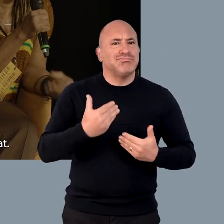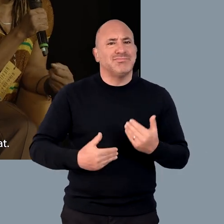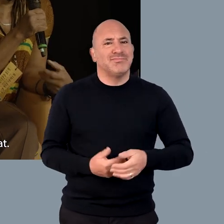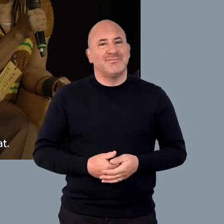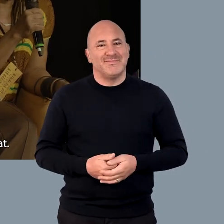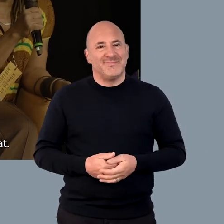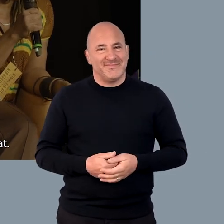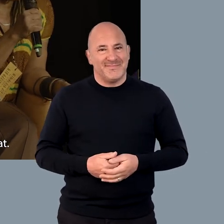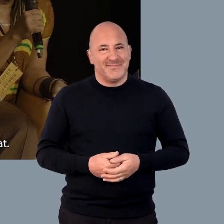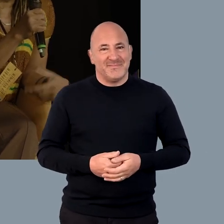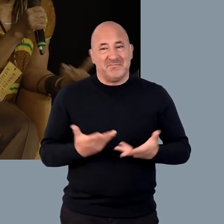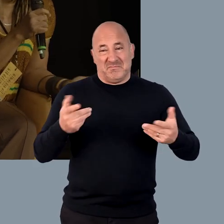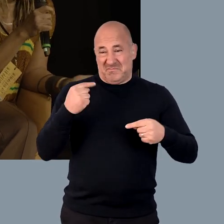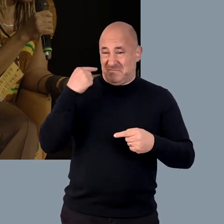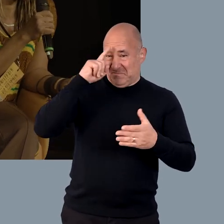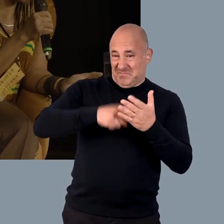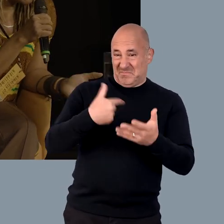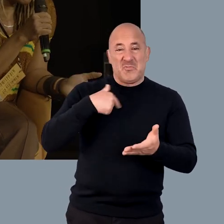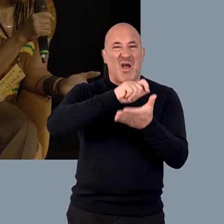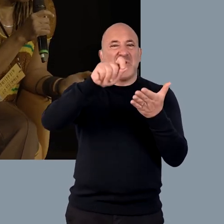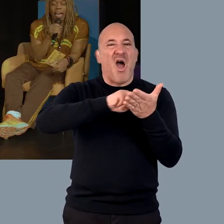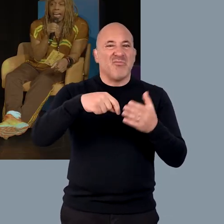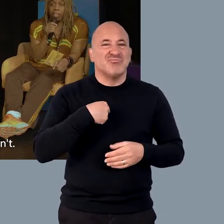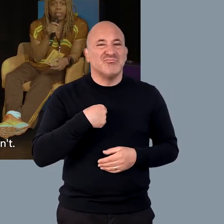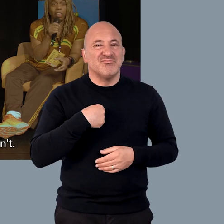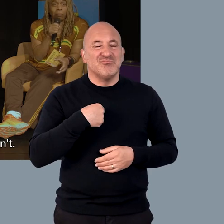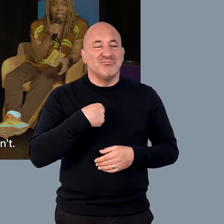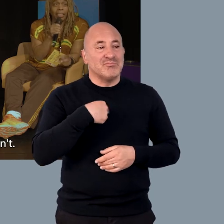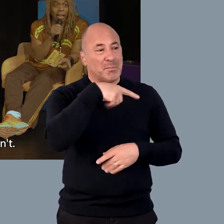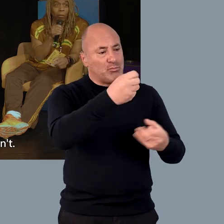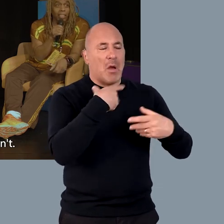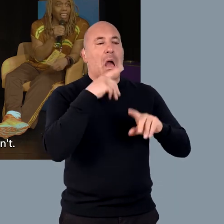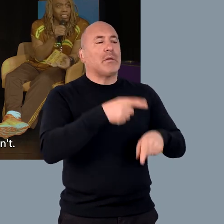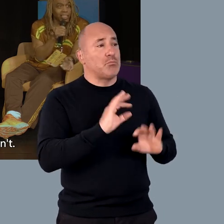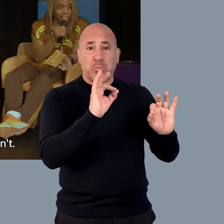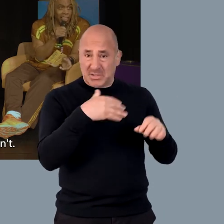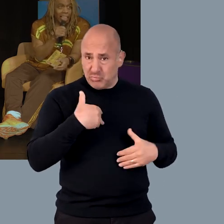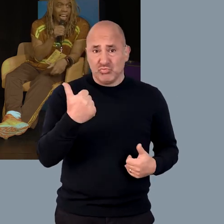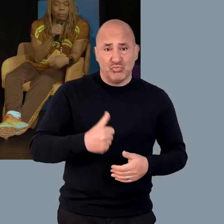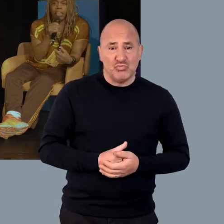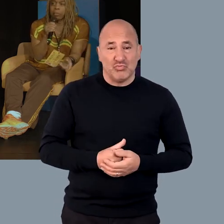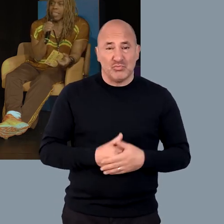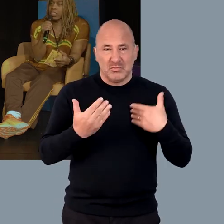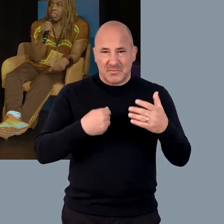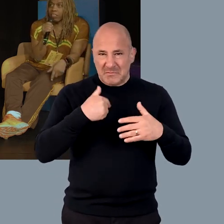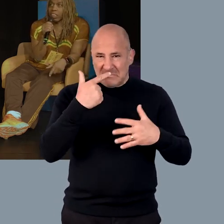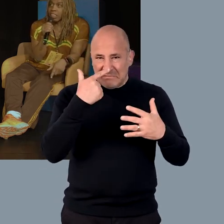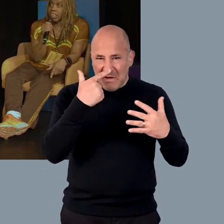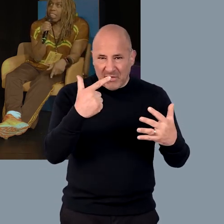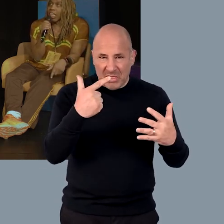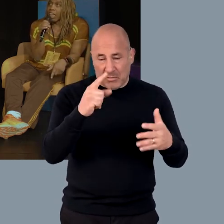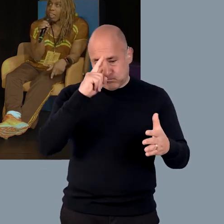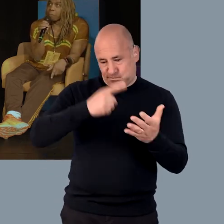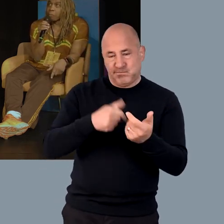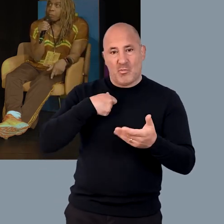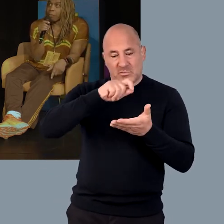immediately encouraged that. And I decided I wanted to be a writer. And nobody told me at that point, I couldn't. And then when I was about seven,